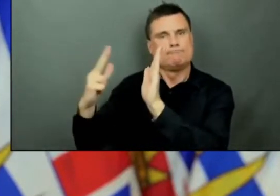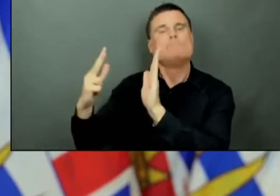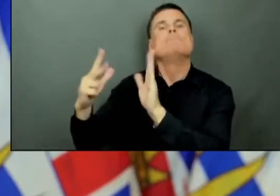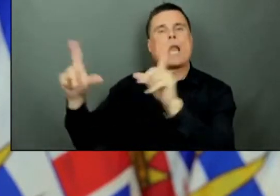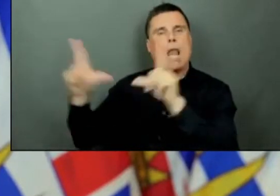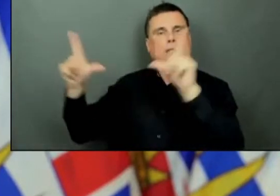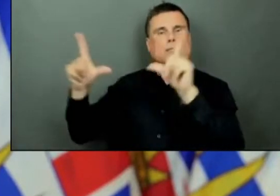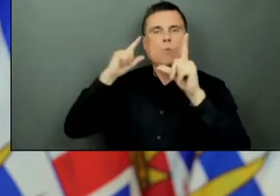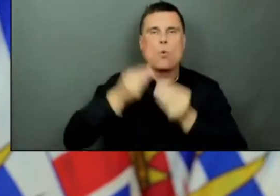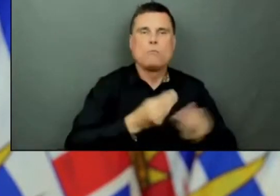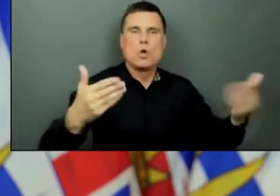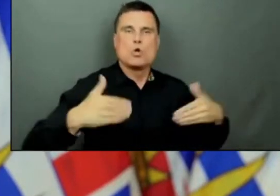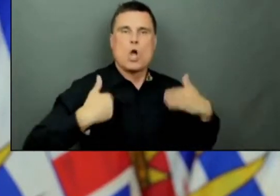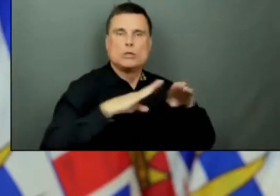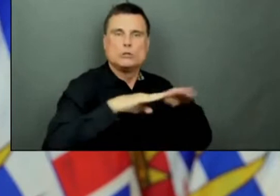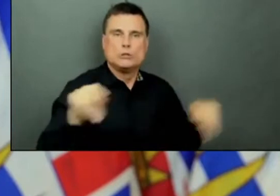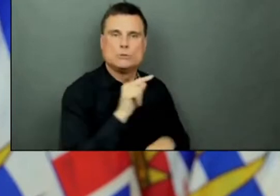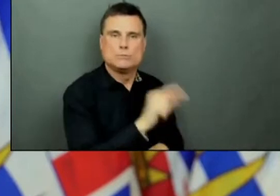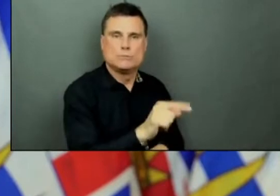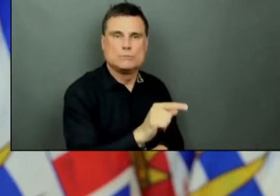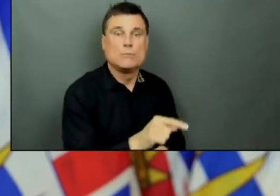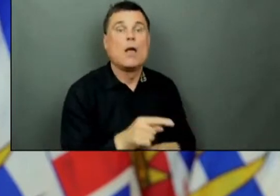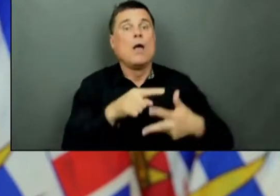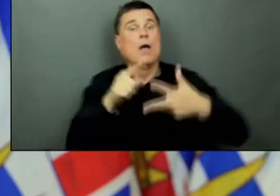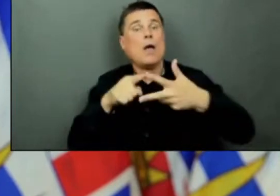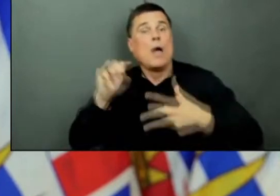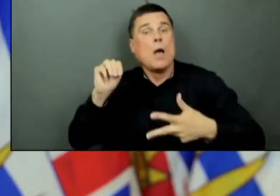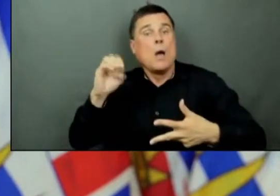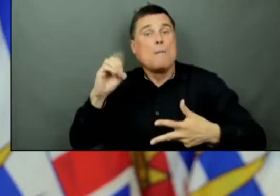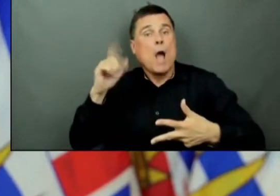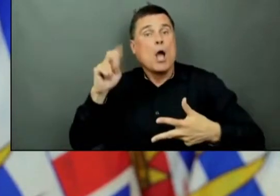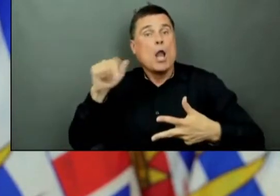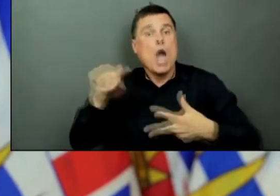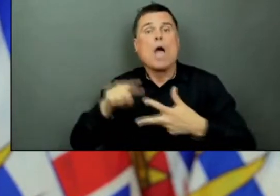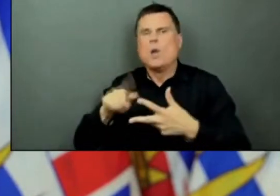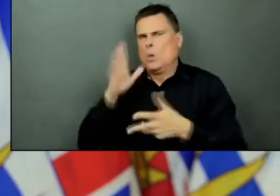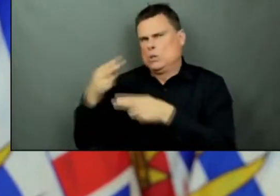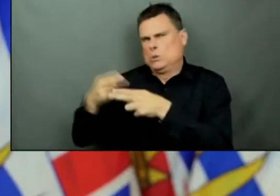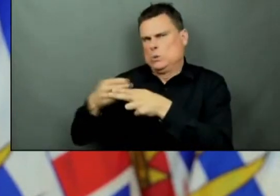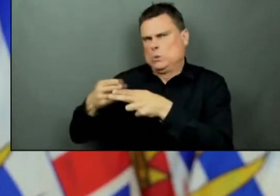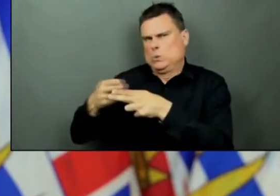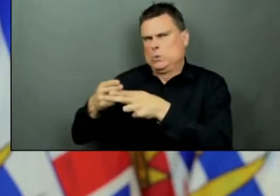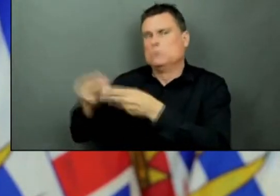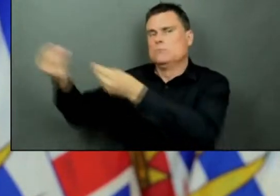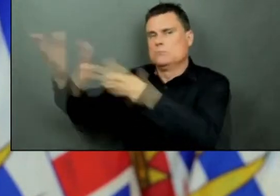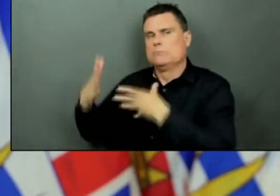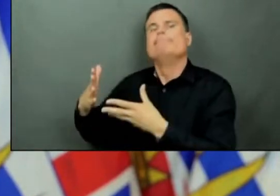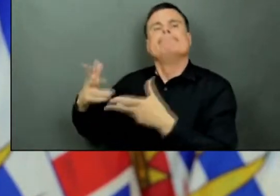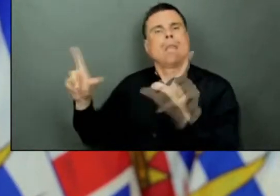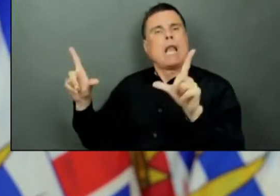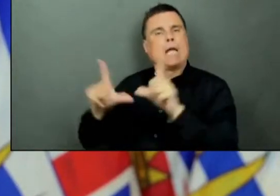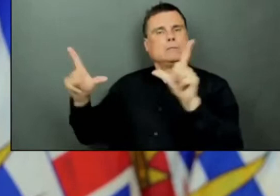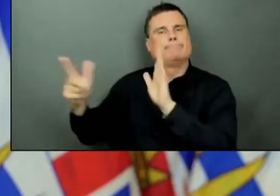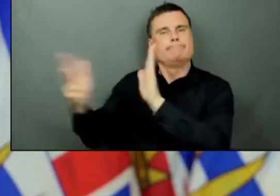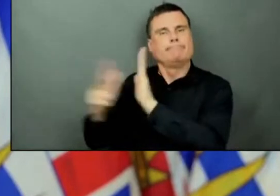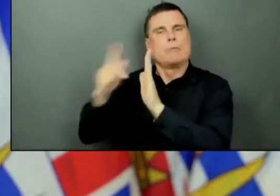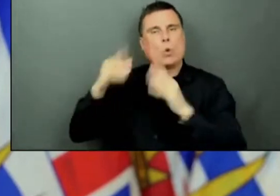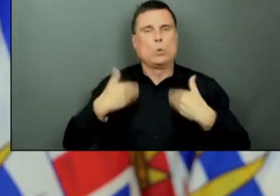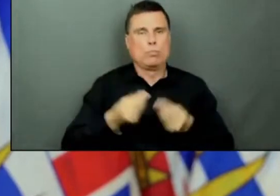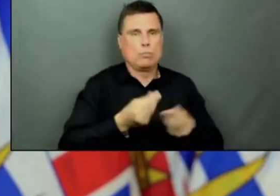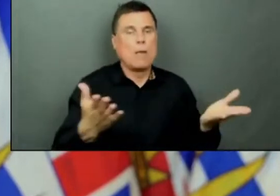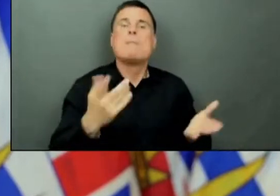people around with that vaccine, and we're hopeful that it will, very soon, also be approved for use. But currently, it's the